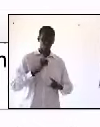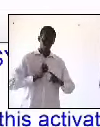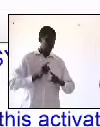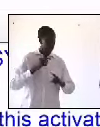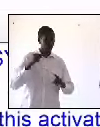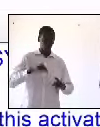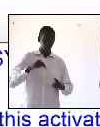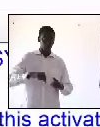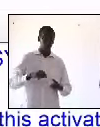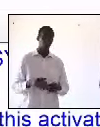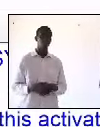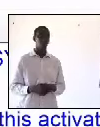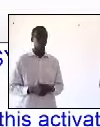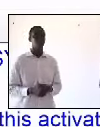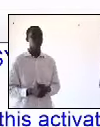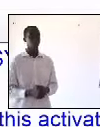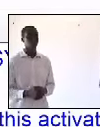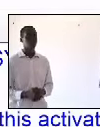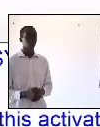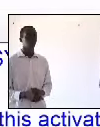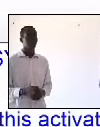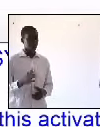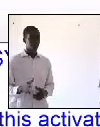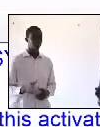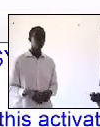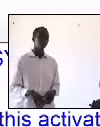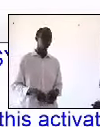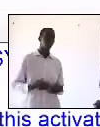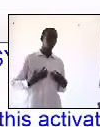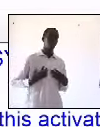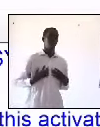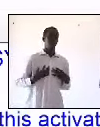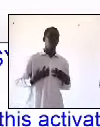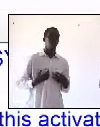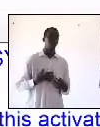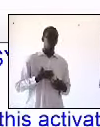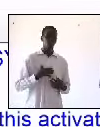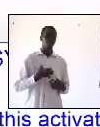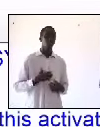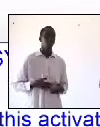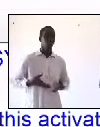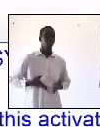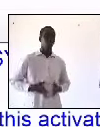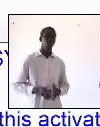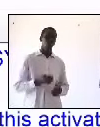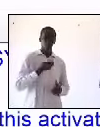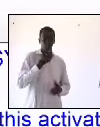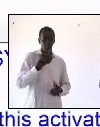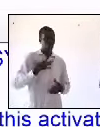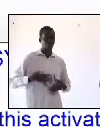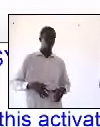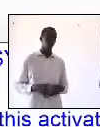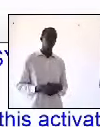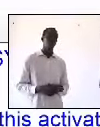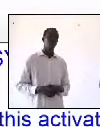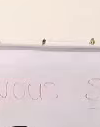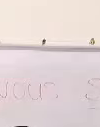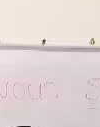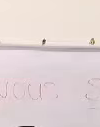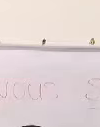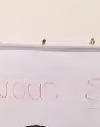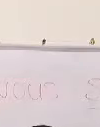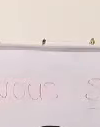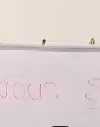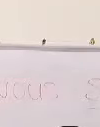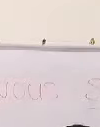the autonomic, activities are mainly involuntary. That means you do it without even noticing it or without your